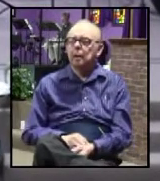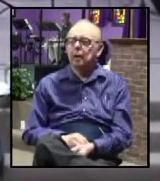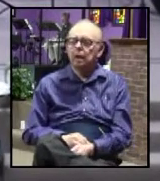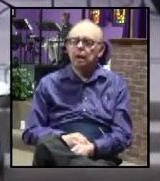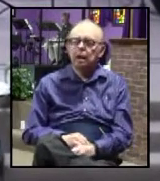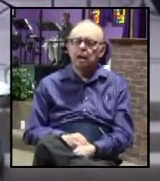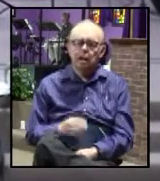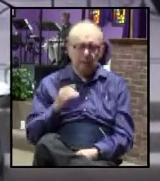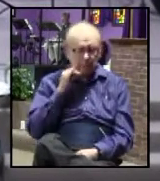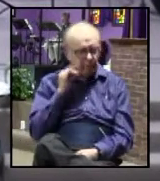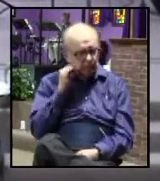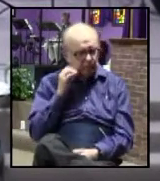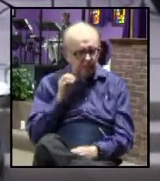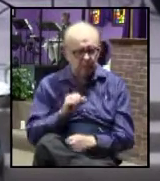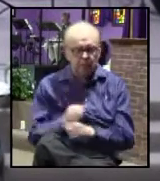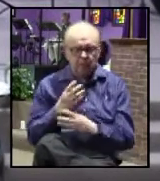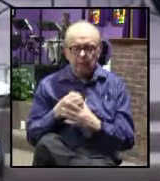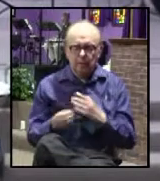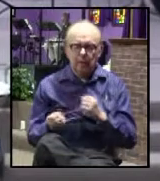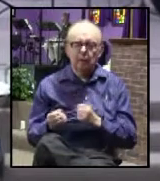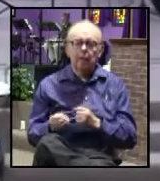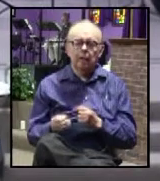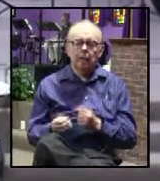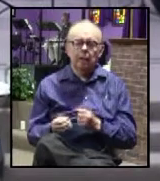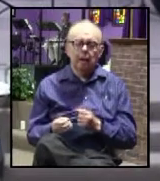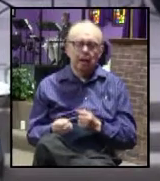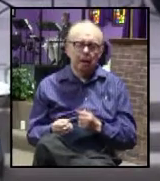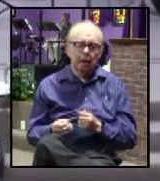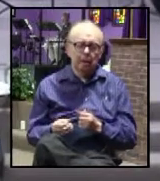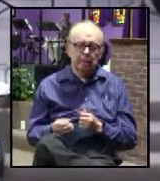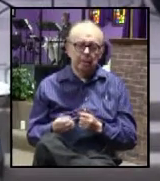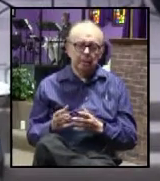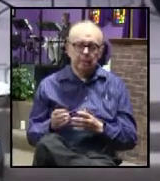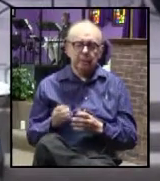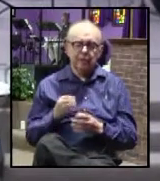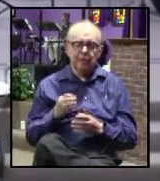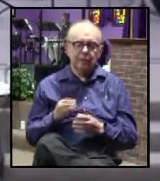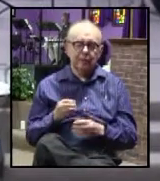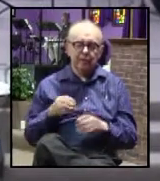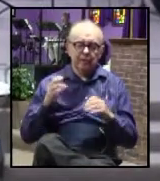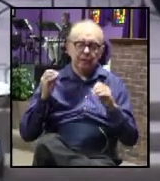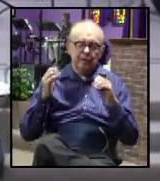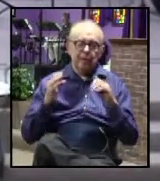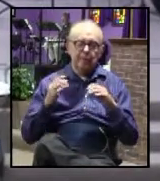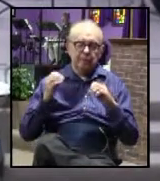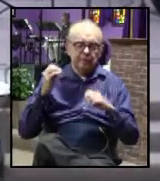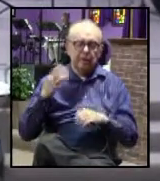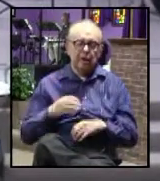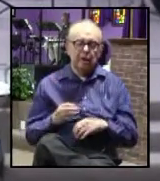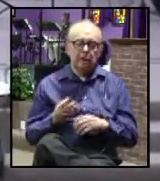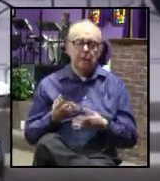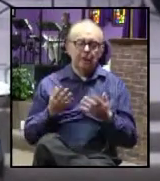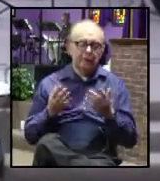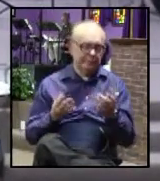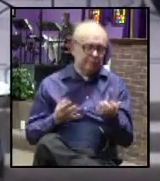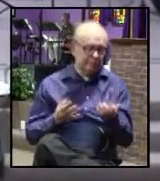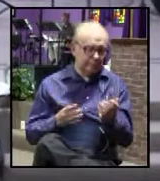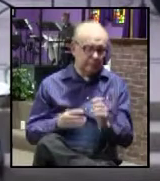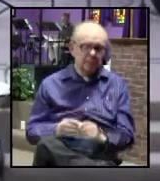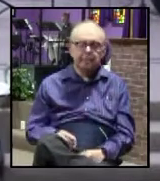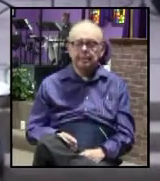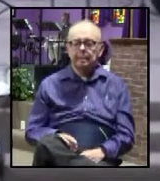Yesterday I was working outside, and you can tell I look like a Neapolitan ice cream. And as I